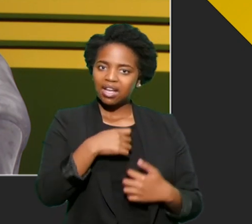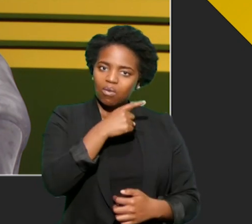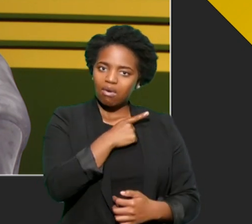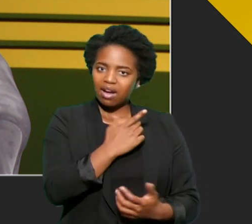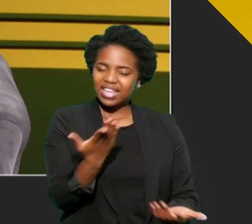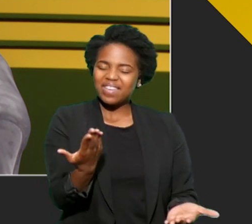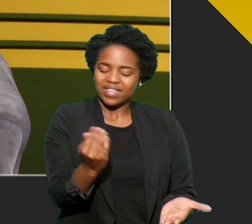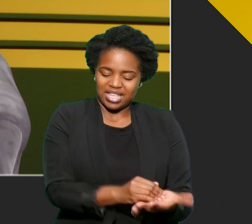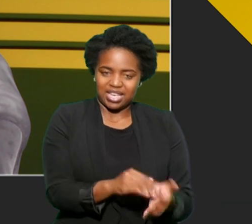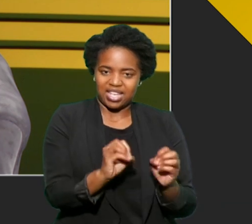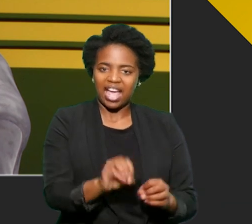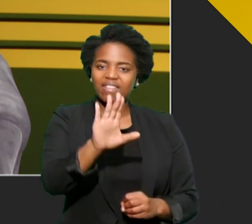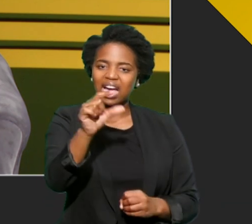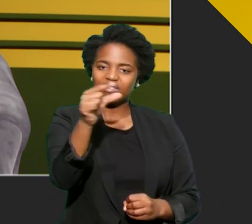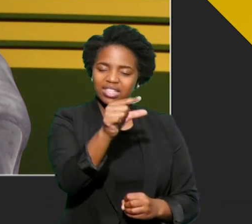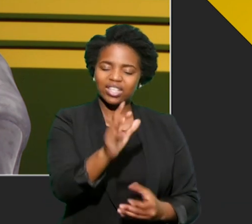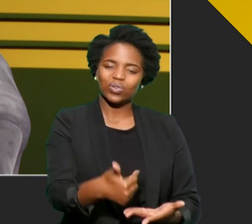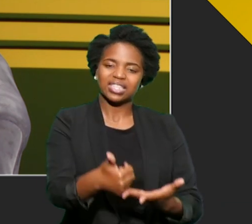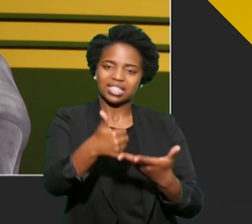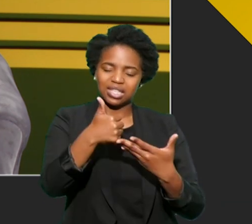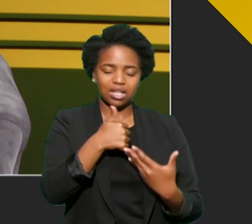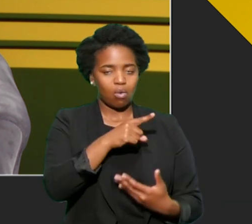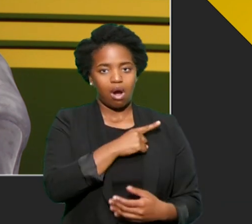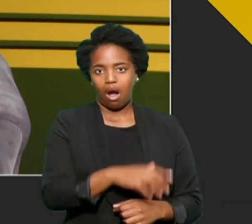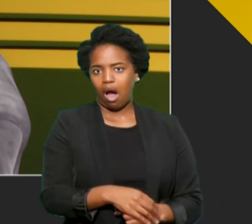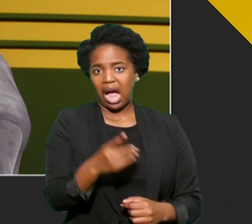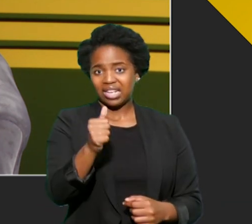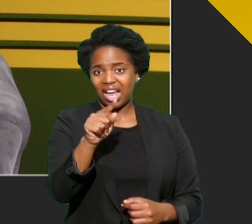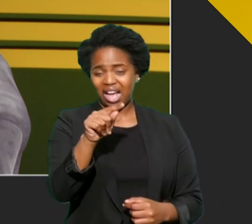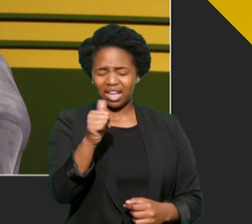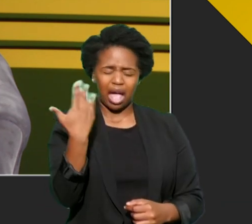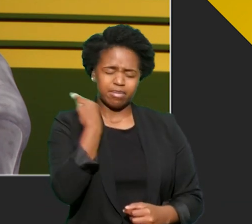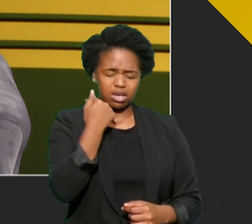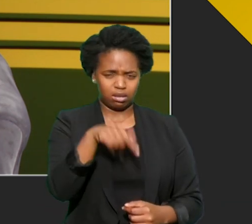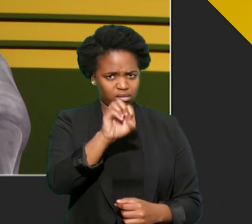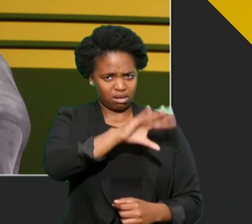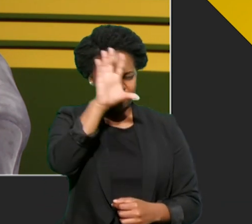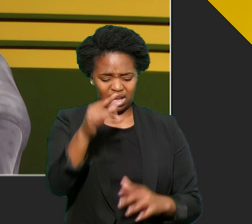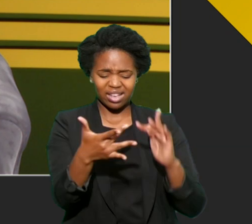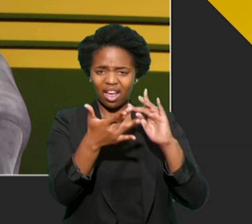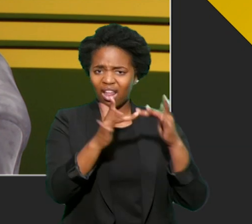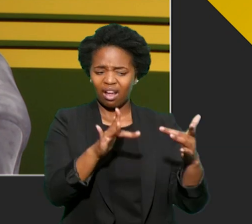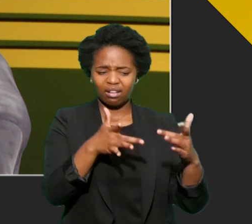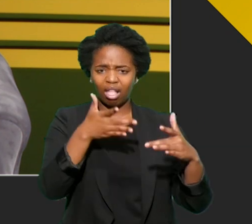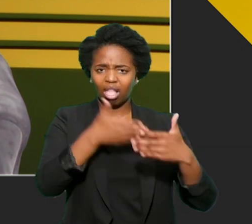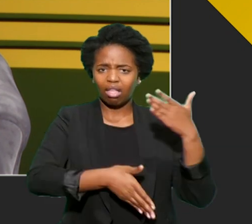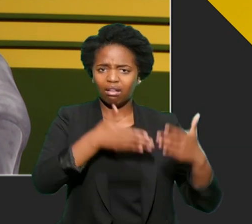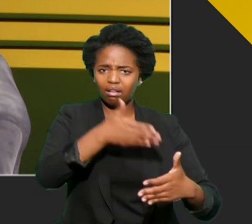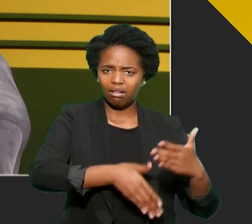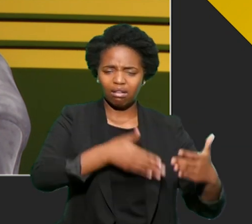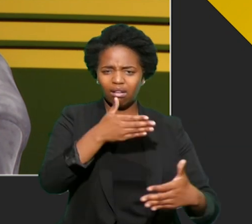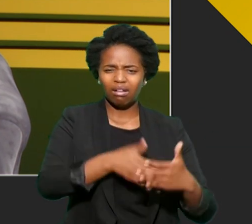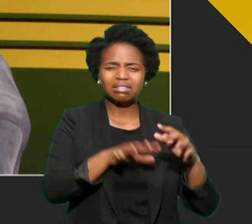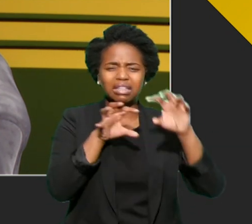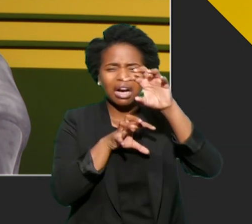if it's here, it's going to help us, because we already are struggling with data prices in South Africa. We're struggling with internet connectivity. We're struggling with the speed of